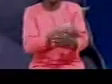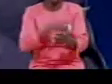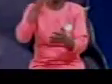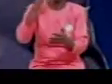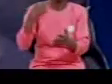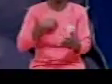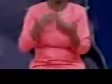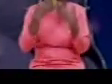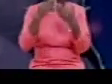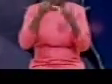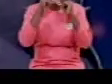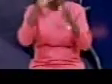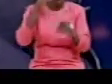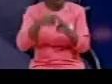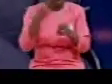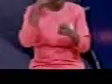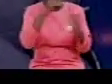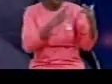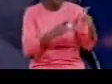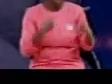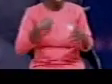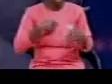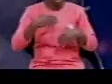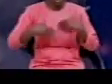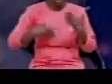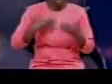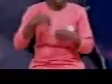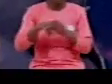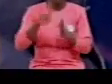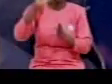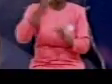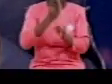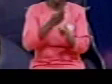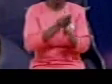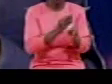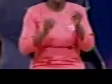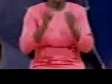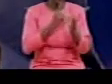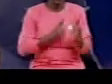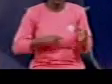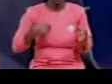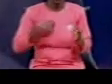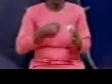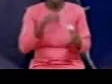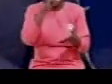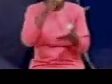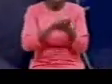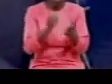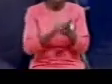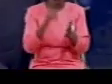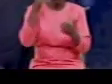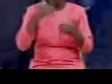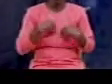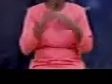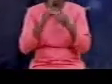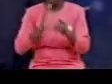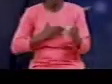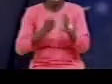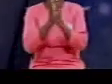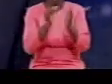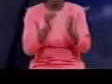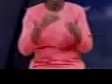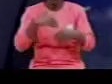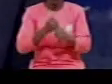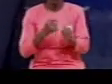your name for thy mercy. We rejoice in thy faithfulness, O God. We trust you have answered our prayers. Make manifest the answers, O